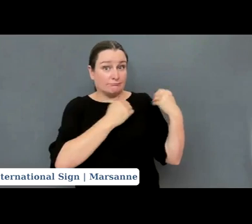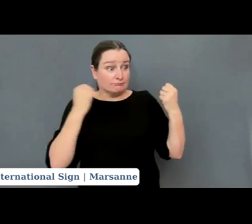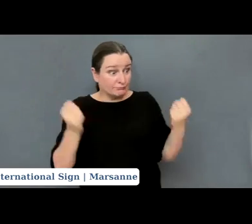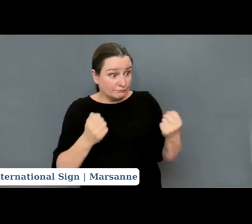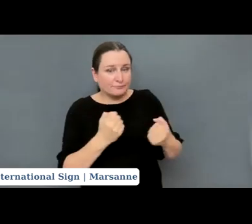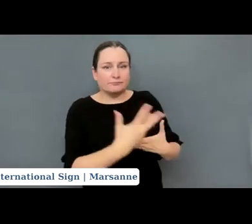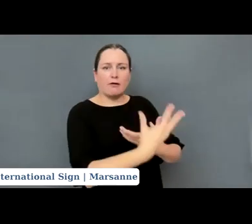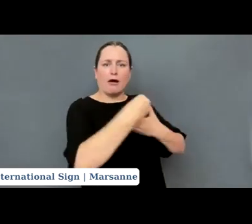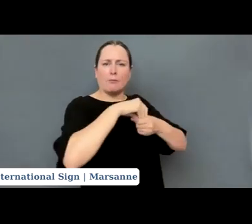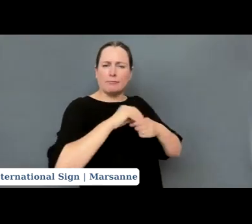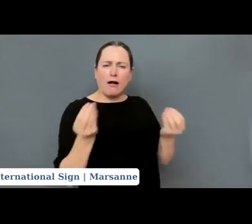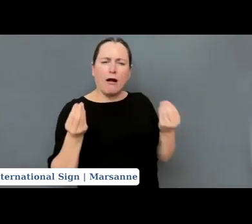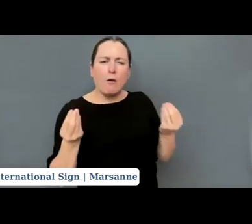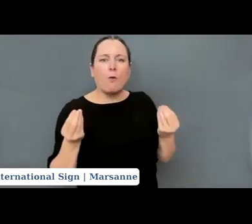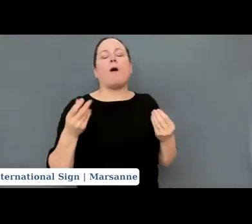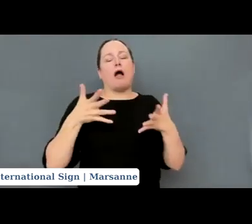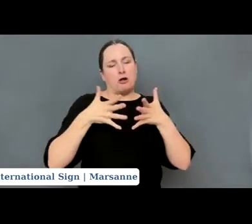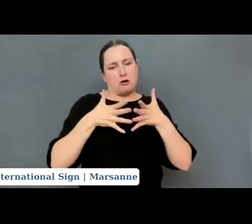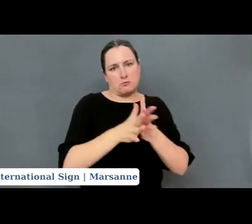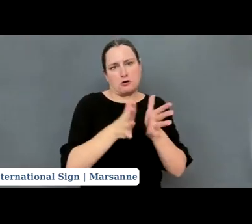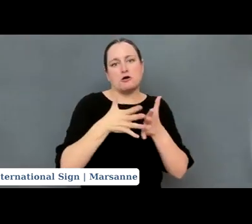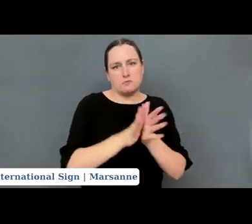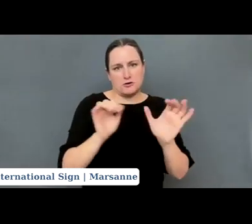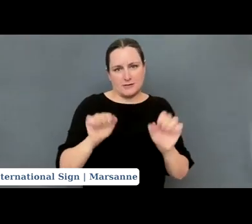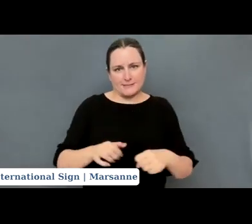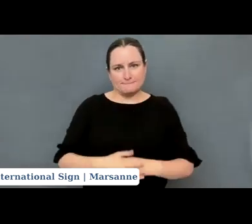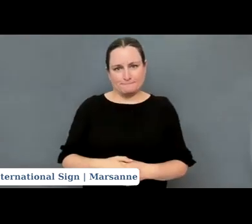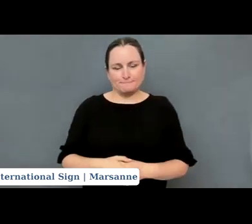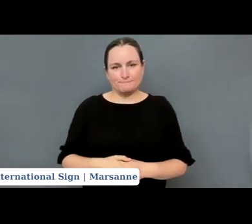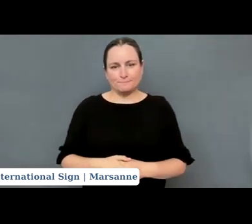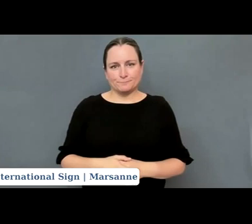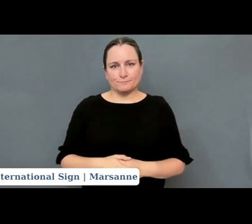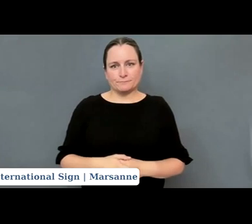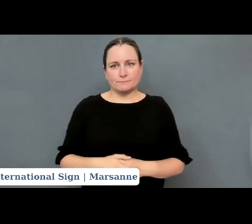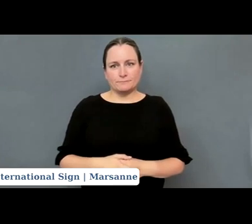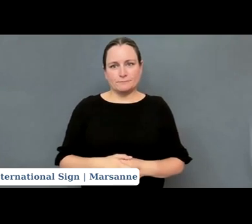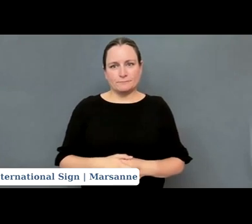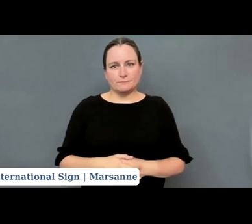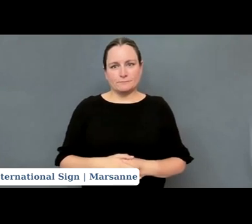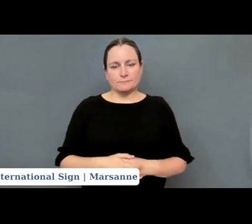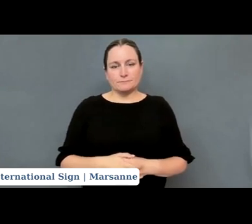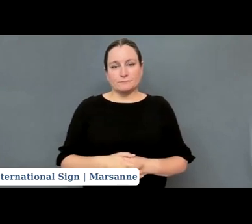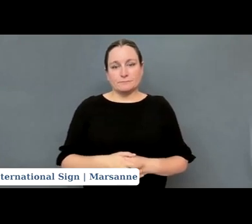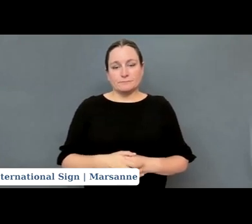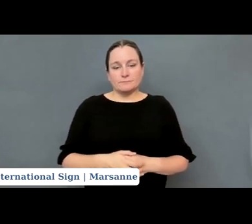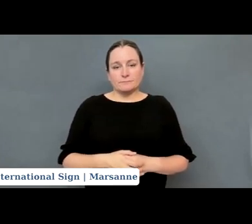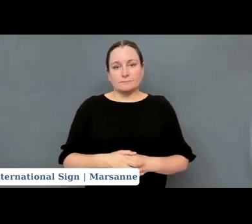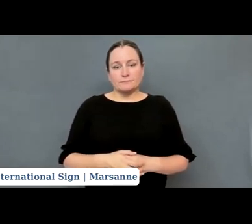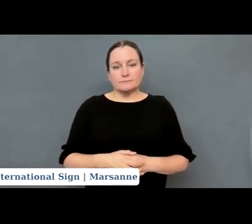involve the different registries, because some beneficiaries cannot